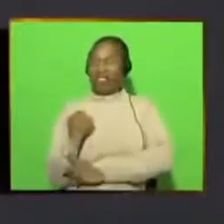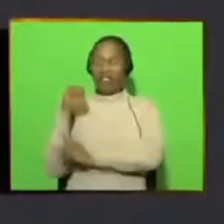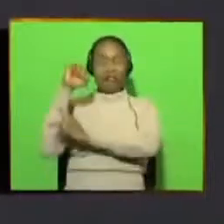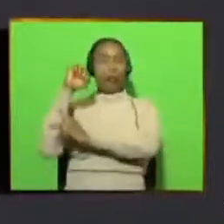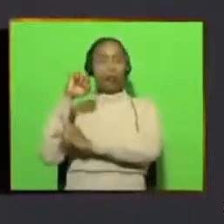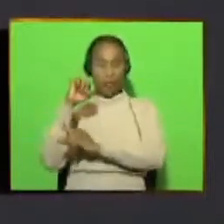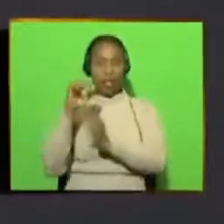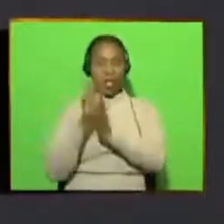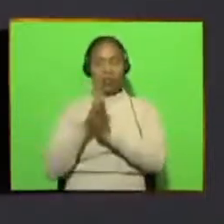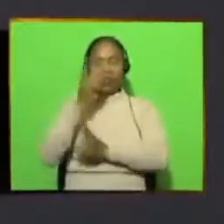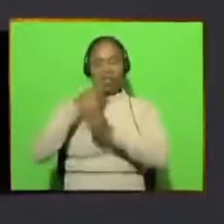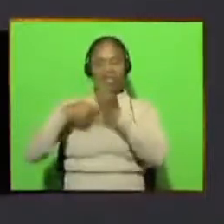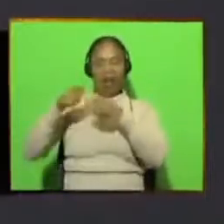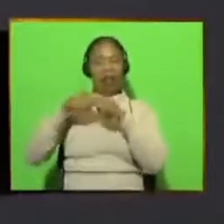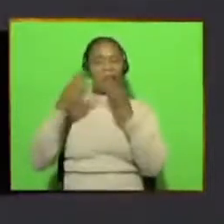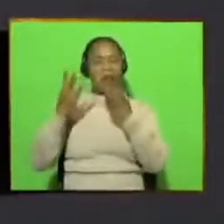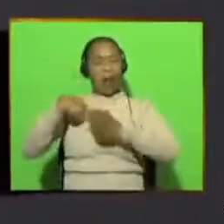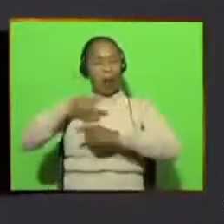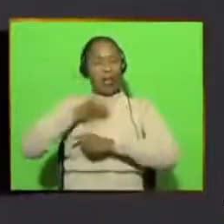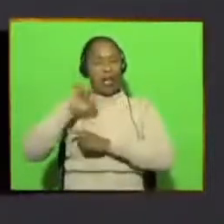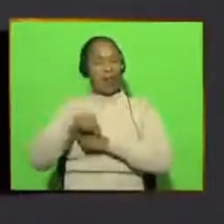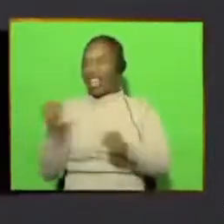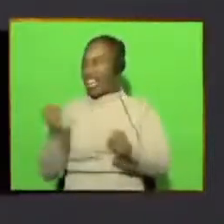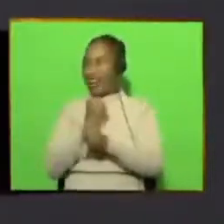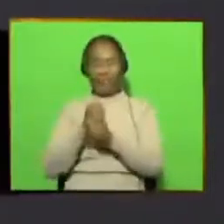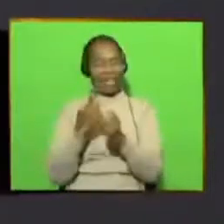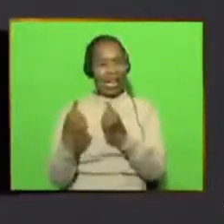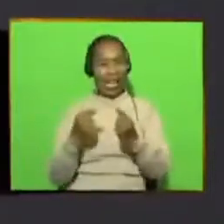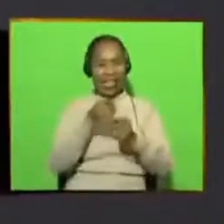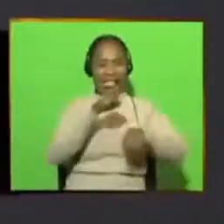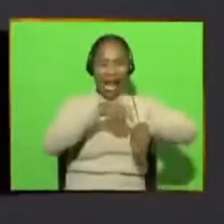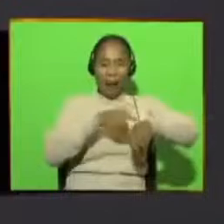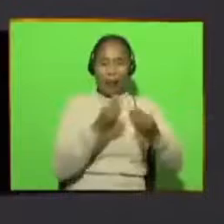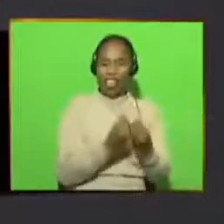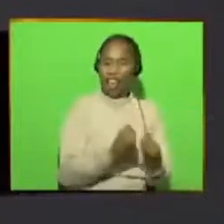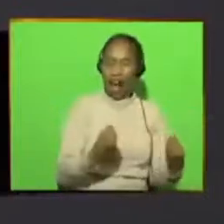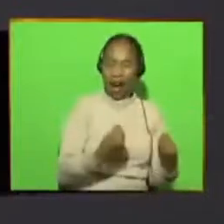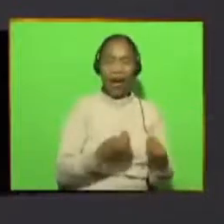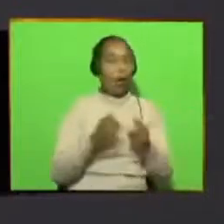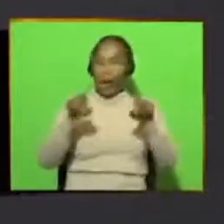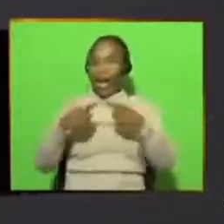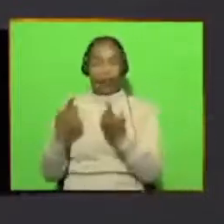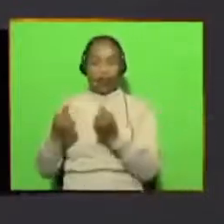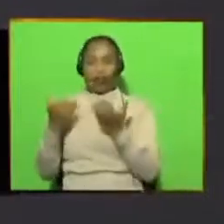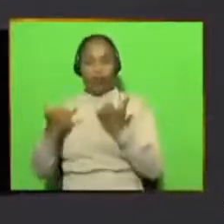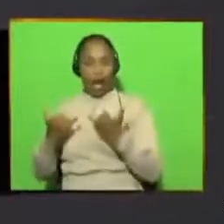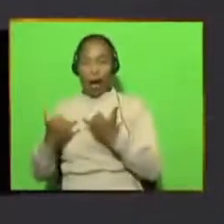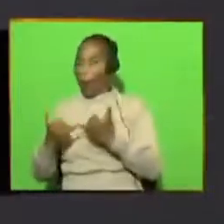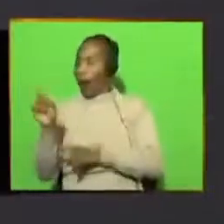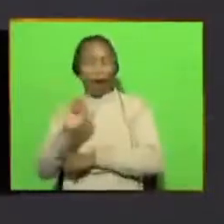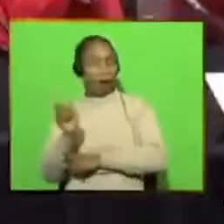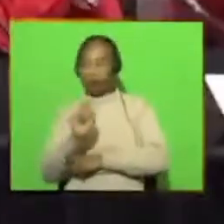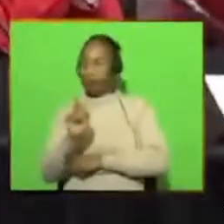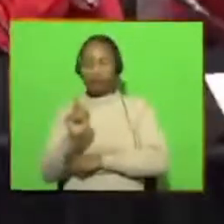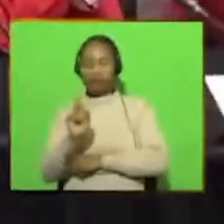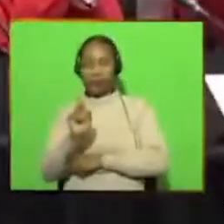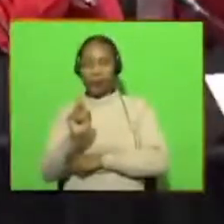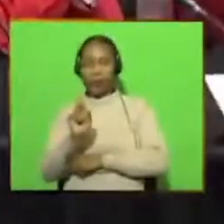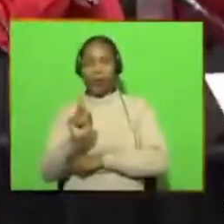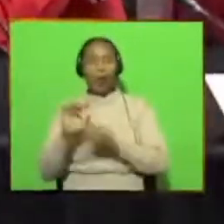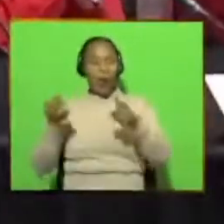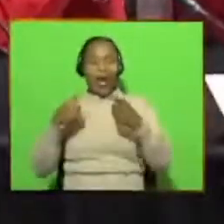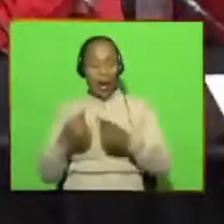out. We have never done so when we're young, and we're not going to do so today. We don't have a history of